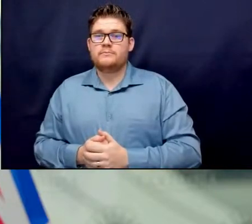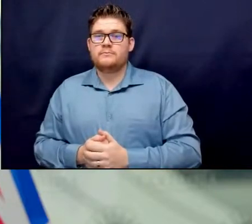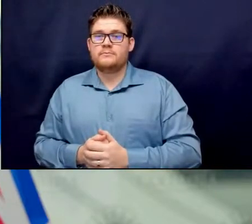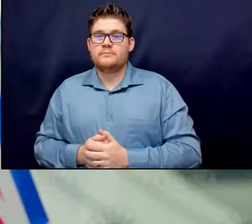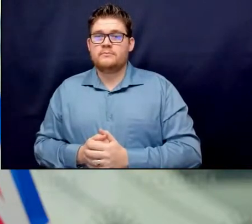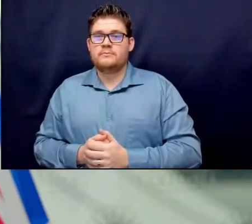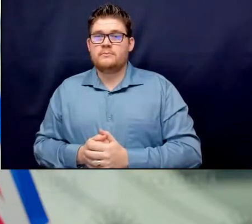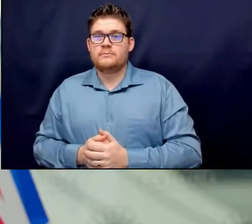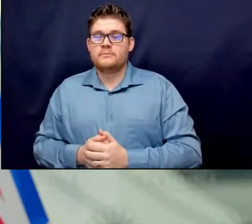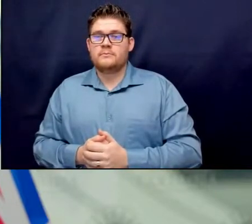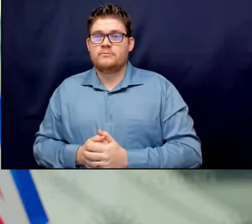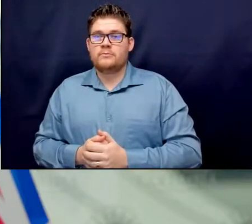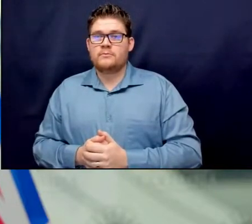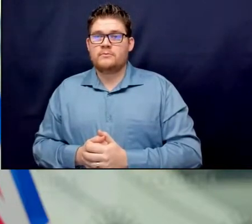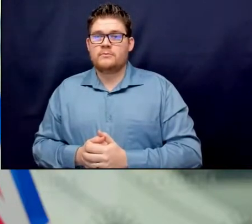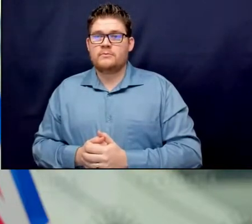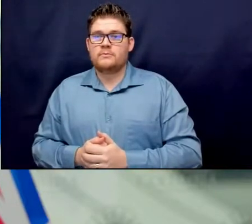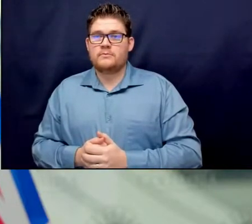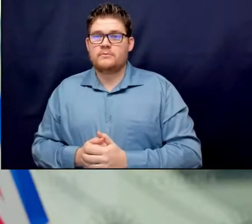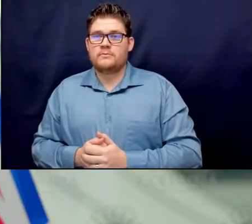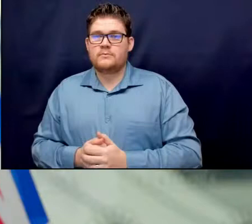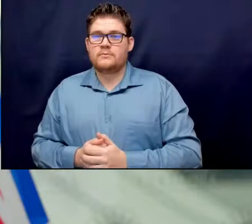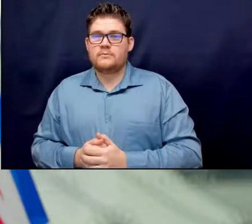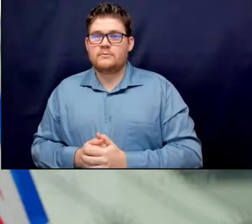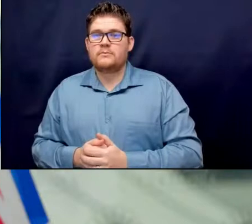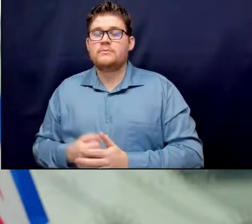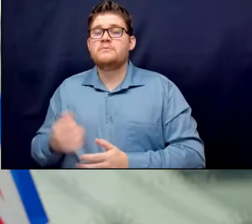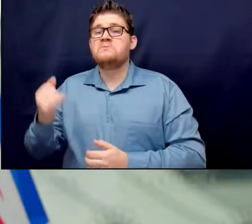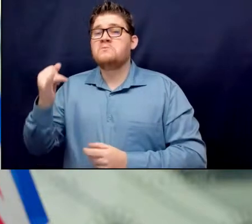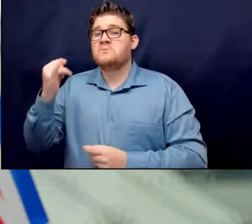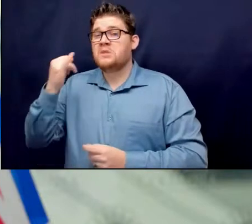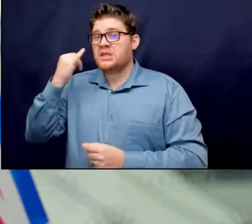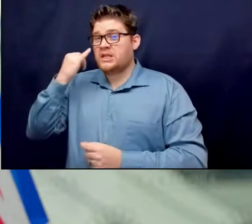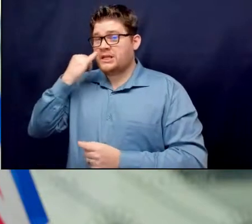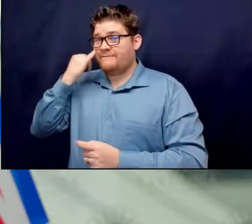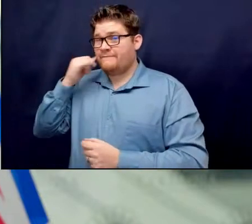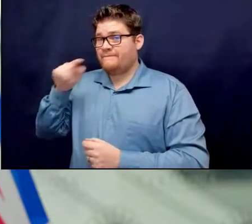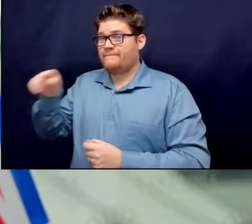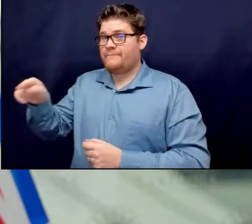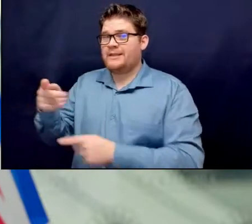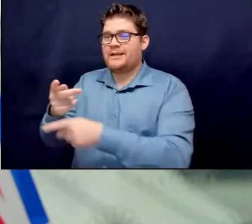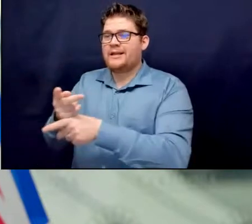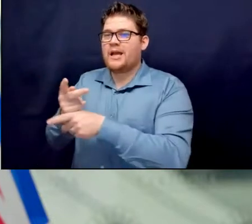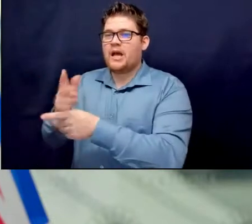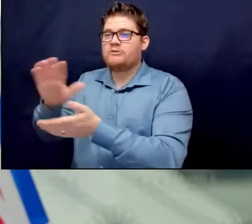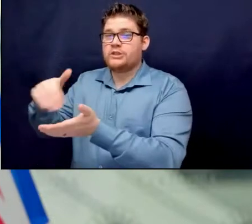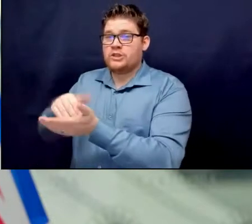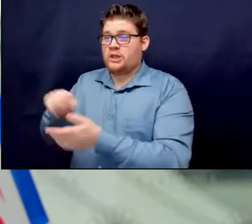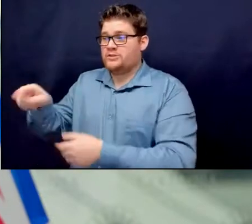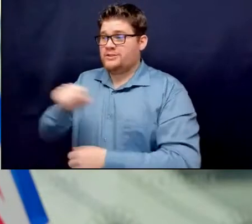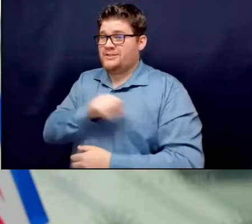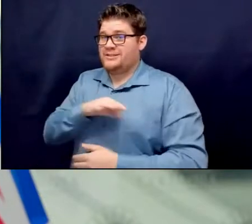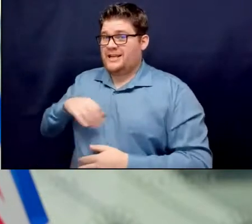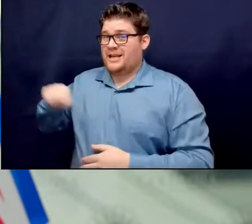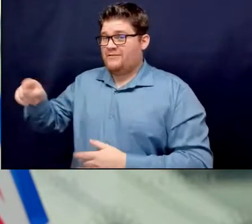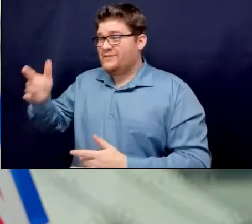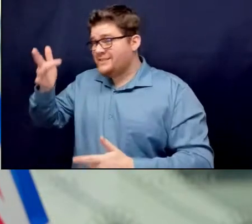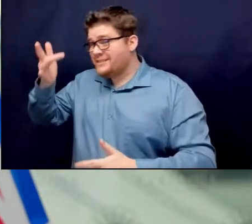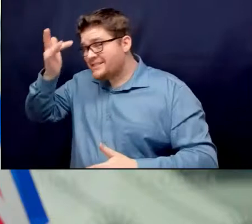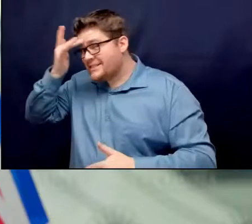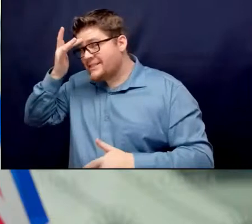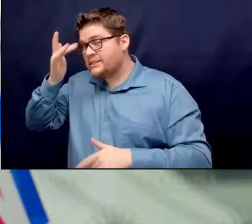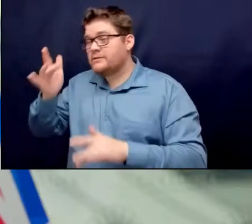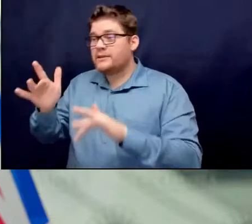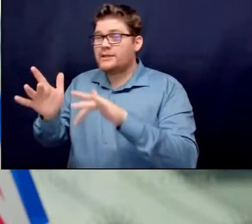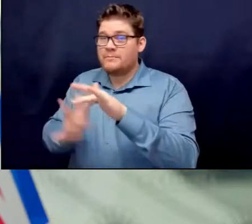important, we have smaller numbers of staff people providing those services. So, yes, the level of COVID-19 has an impact. Yes,